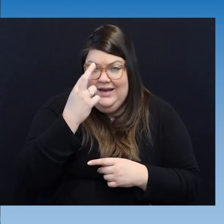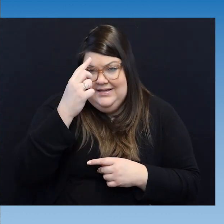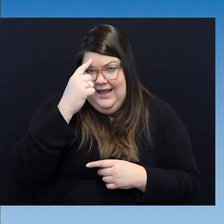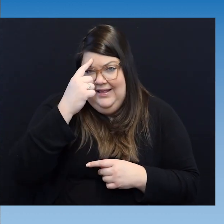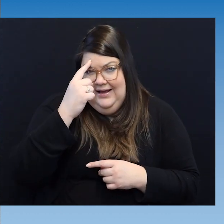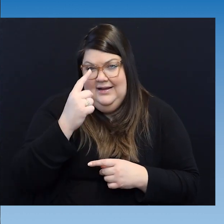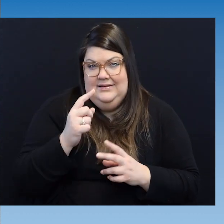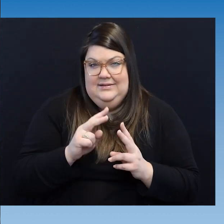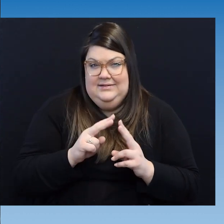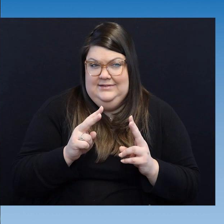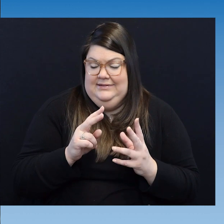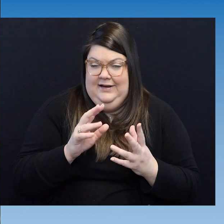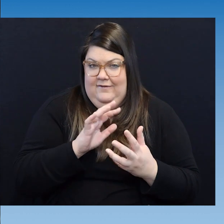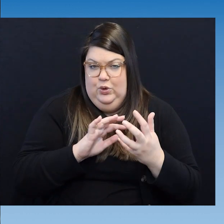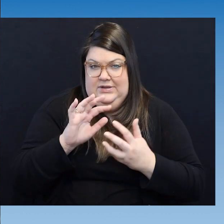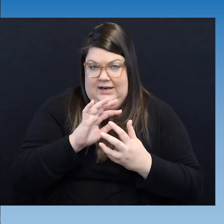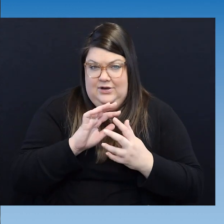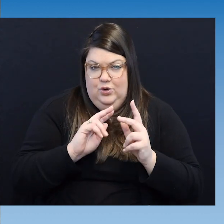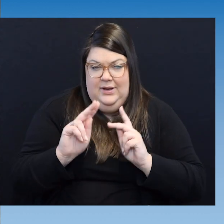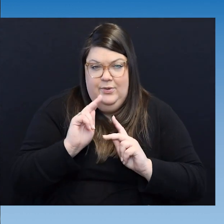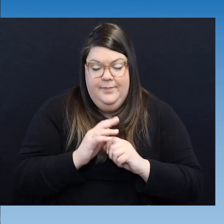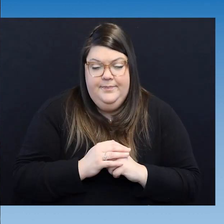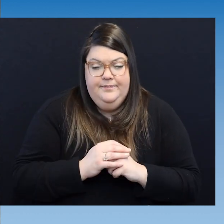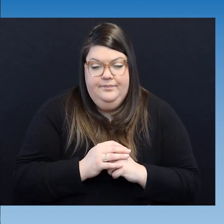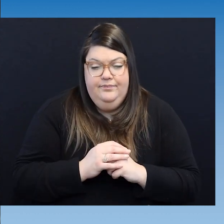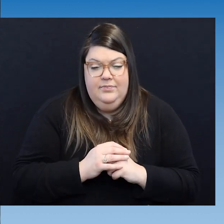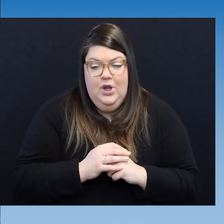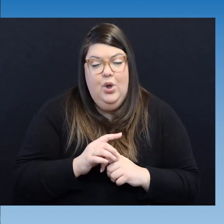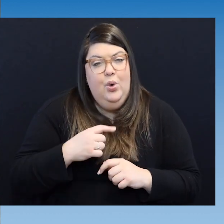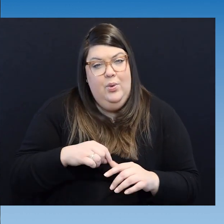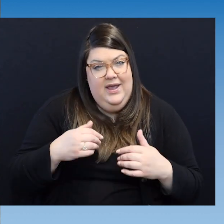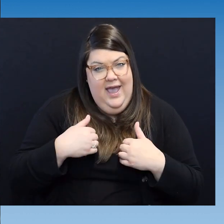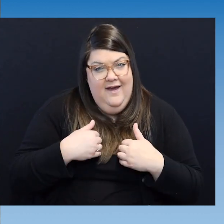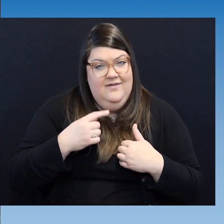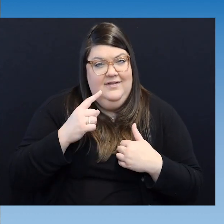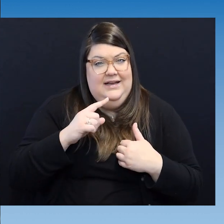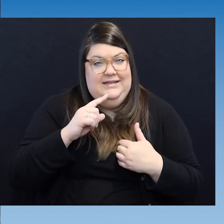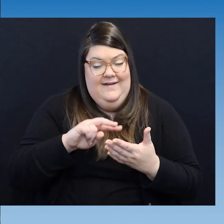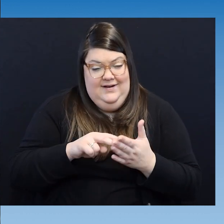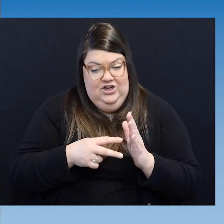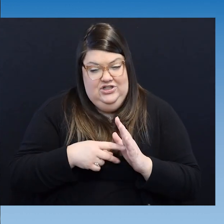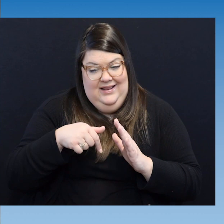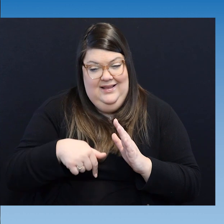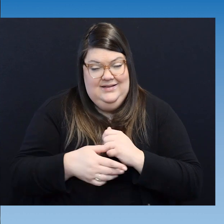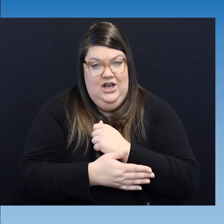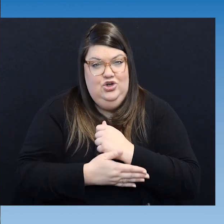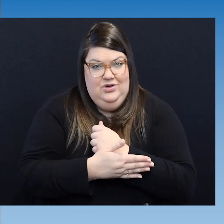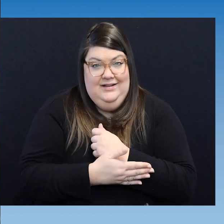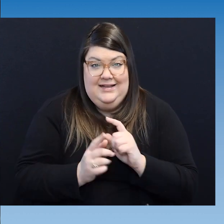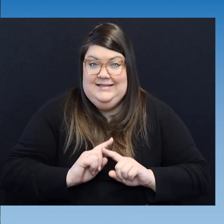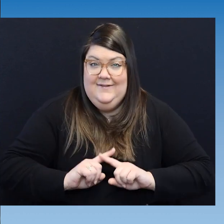it is so confusing to people is that we have a definition in this country that is